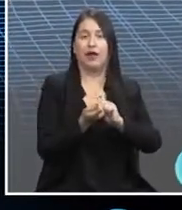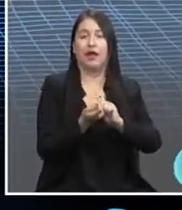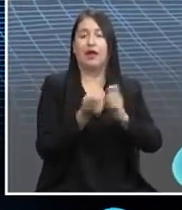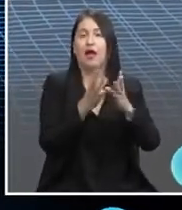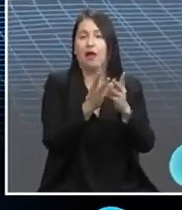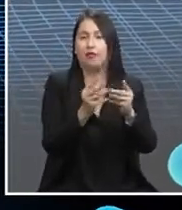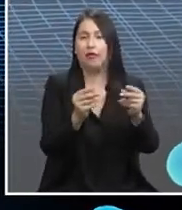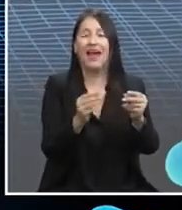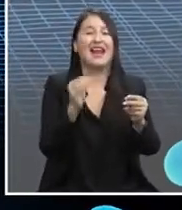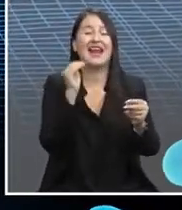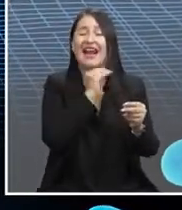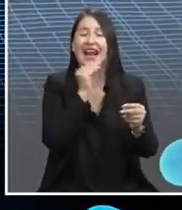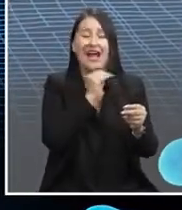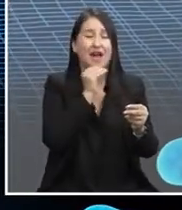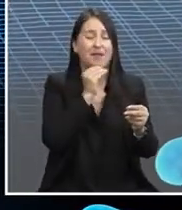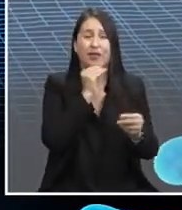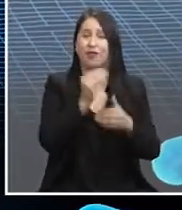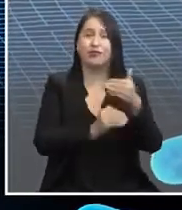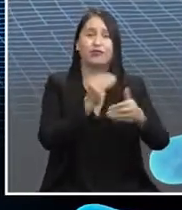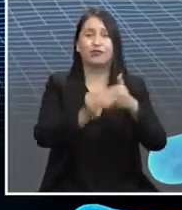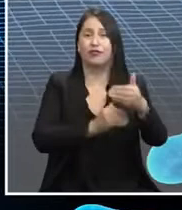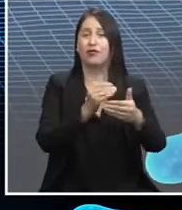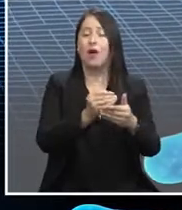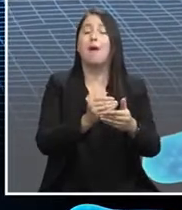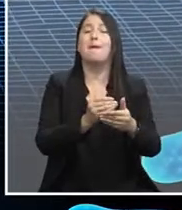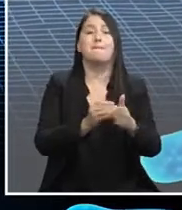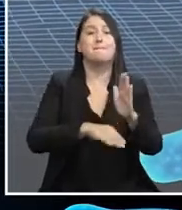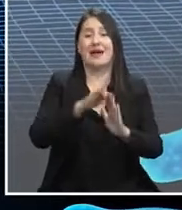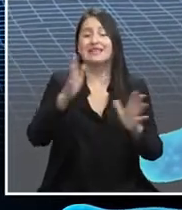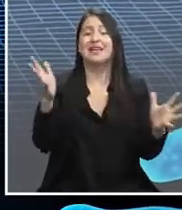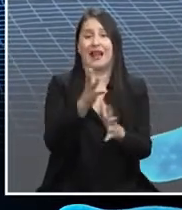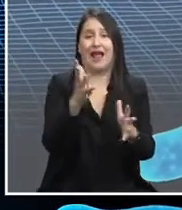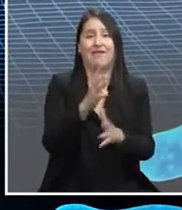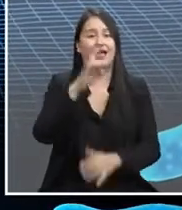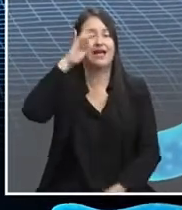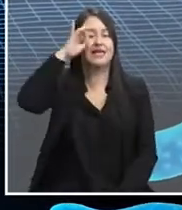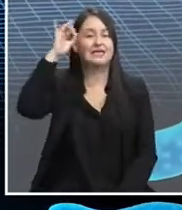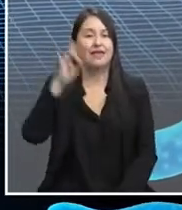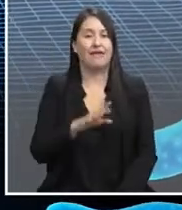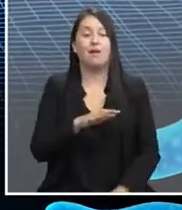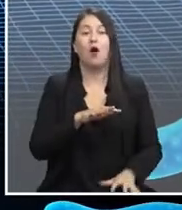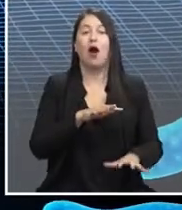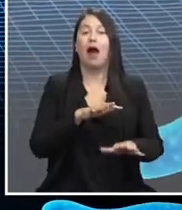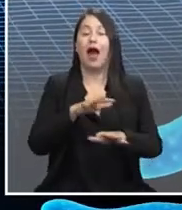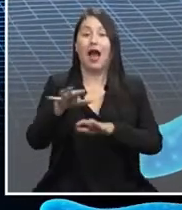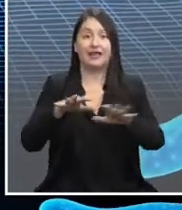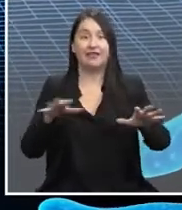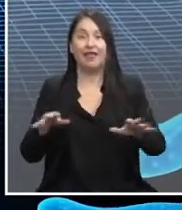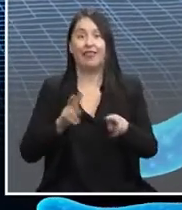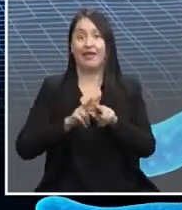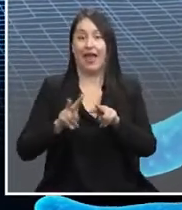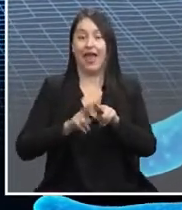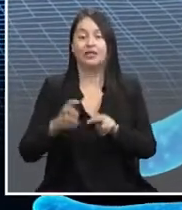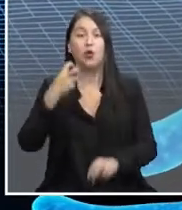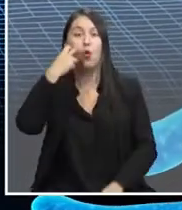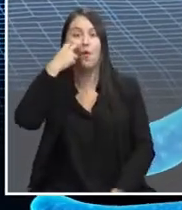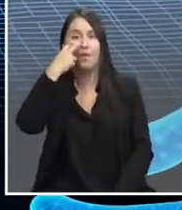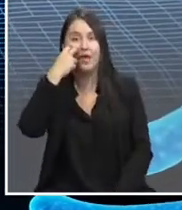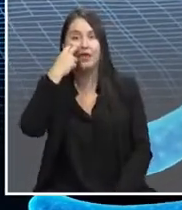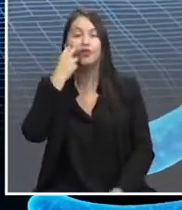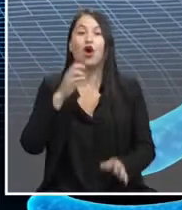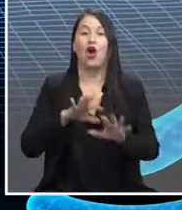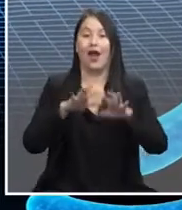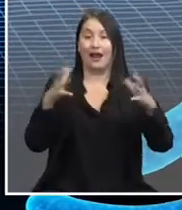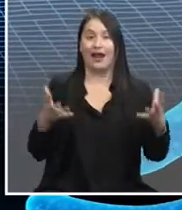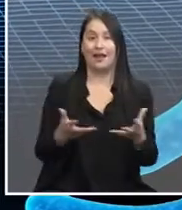We know unequivocally that human activities have warmed the planet and have already caused widespread